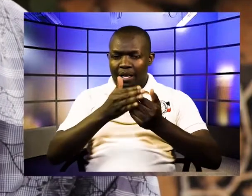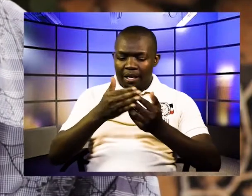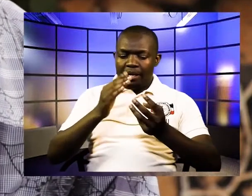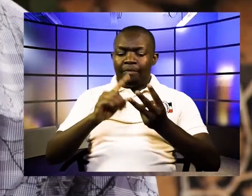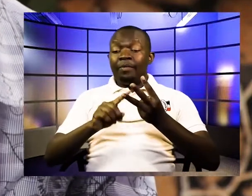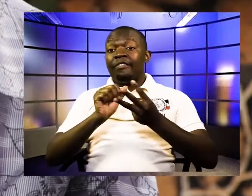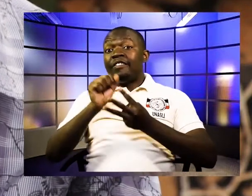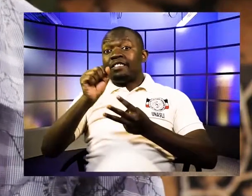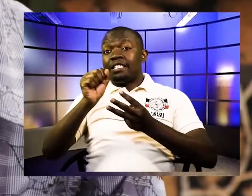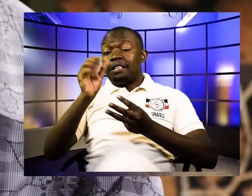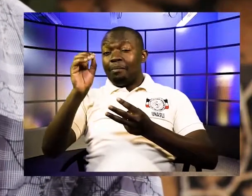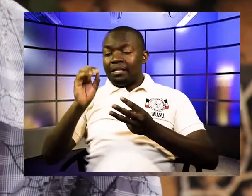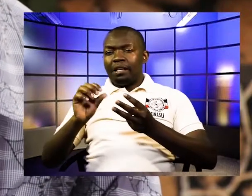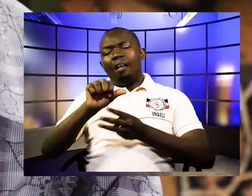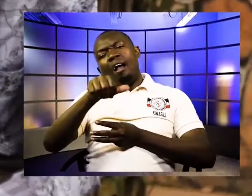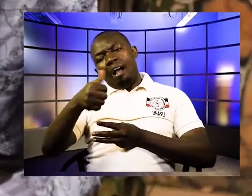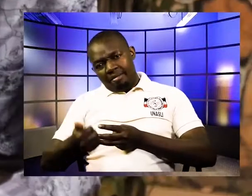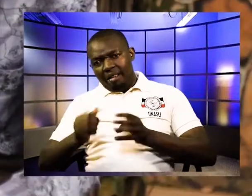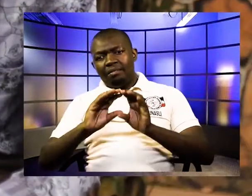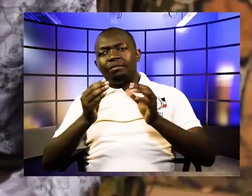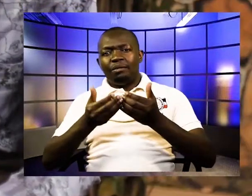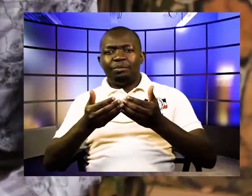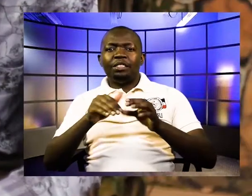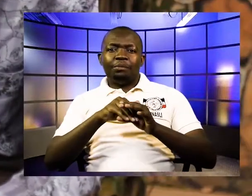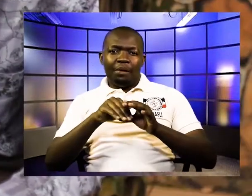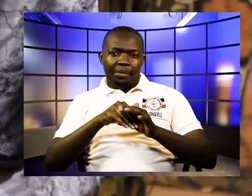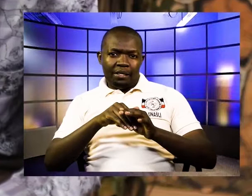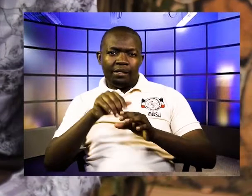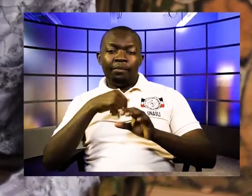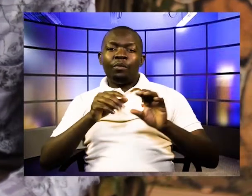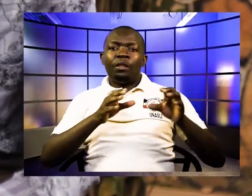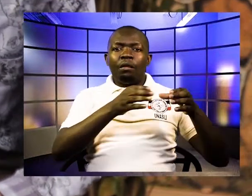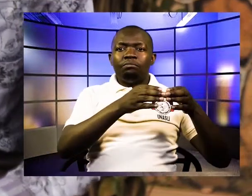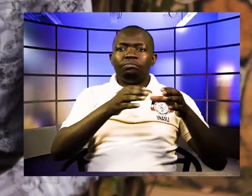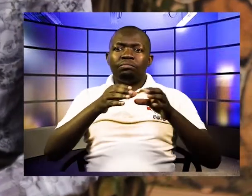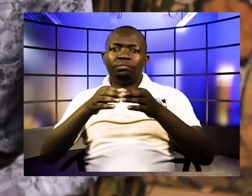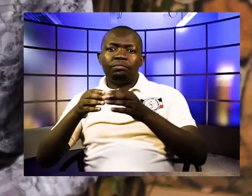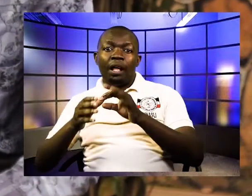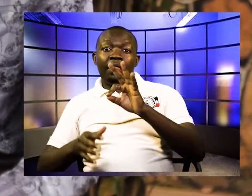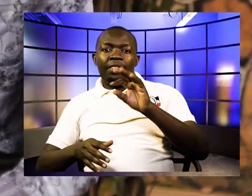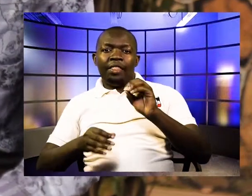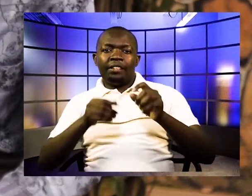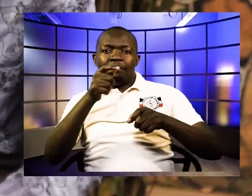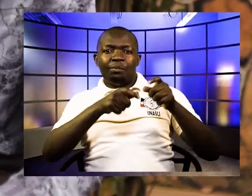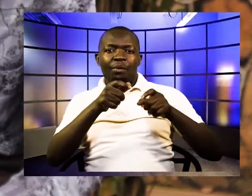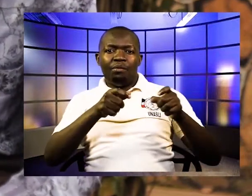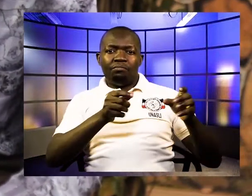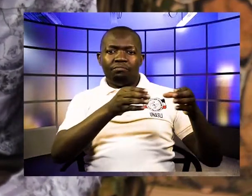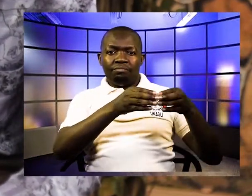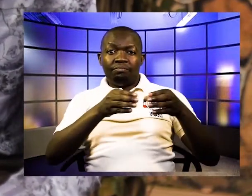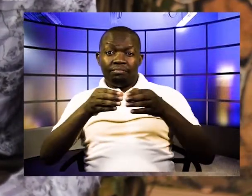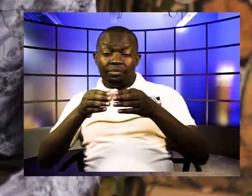community members to form groups, a group of 30 people where 60% are persons